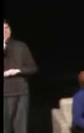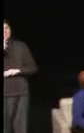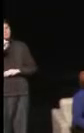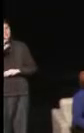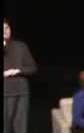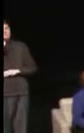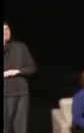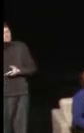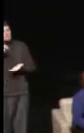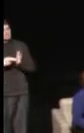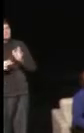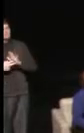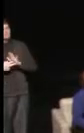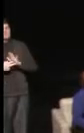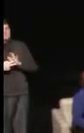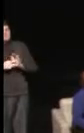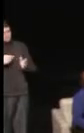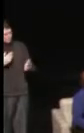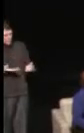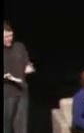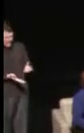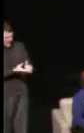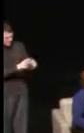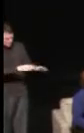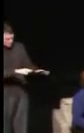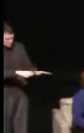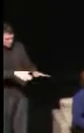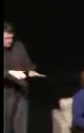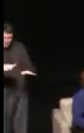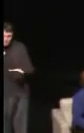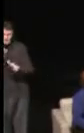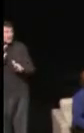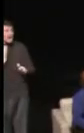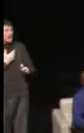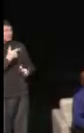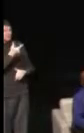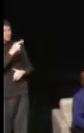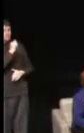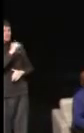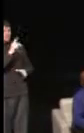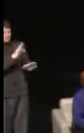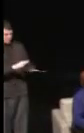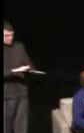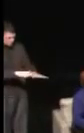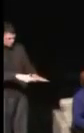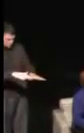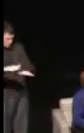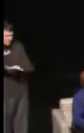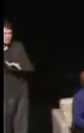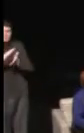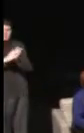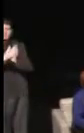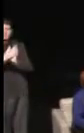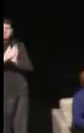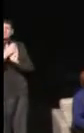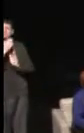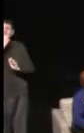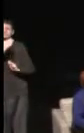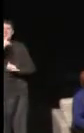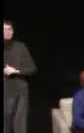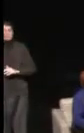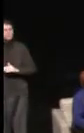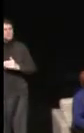children and our grandchildren to grow up to be good global citizens who treat others with